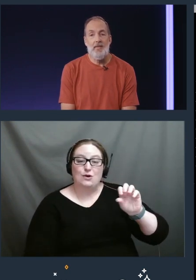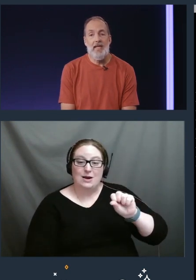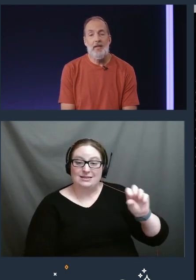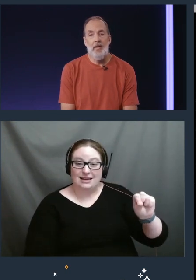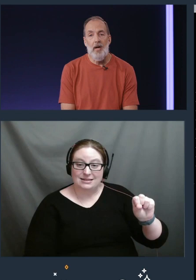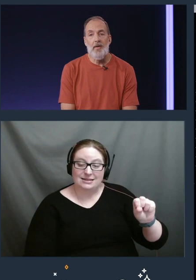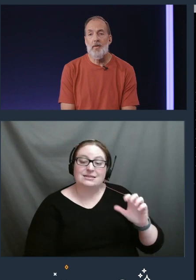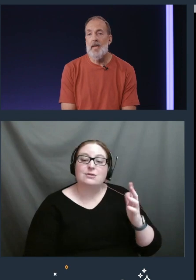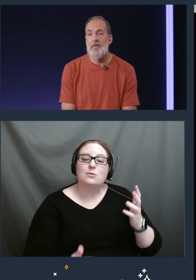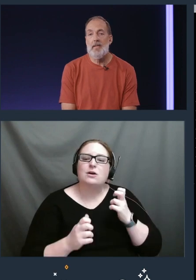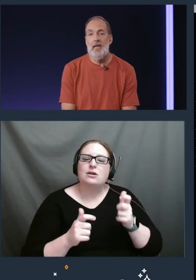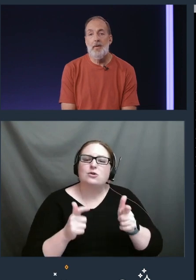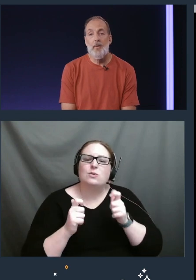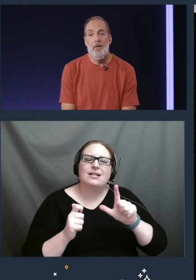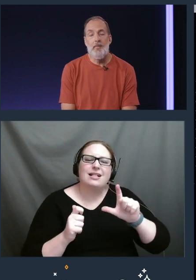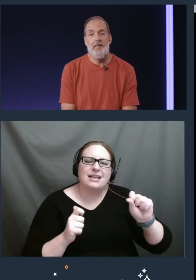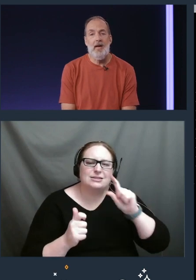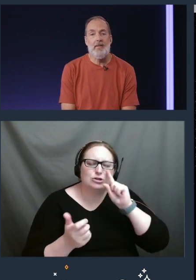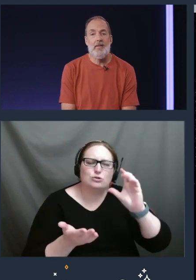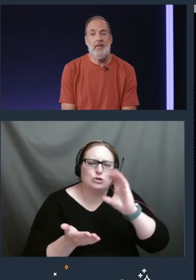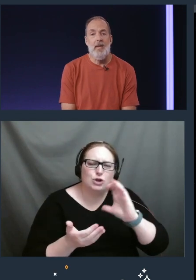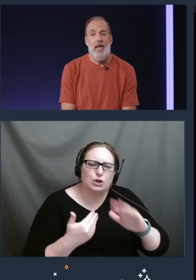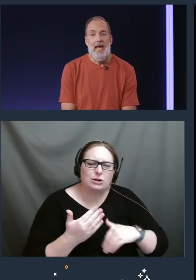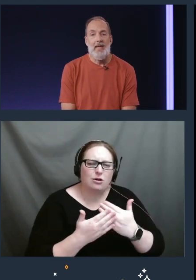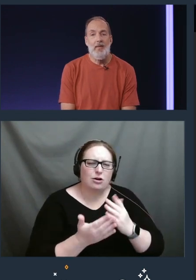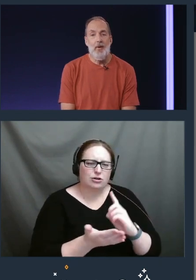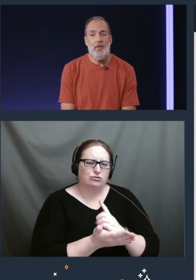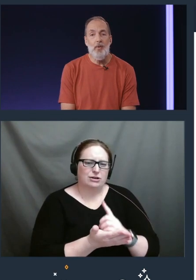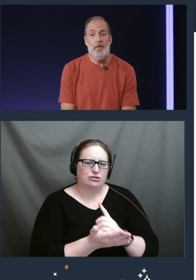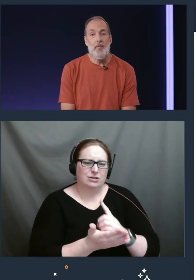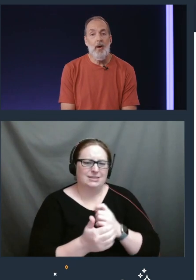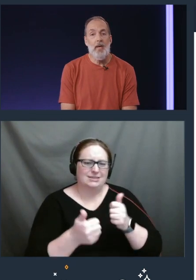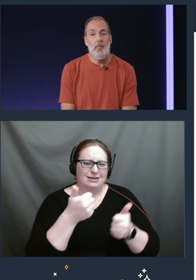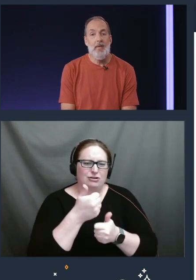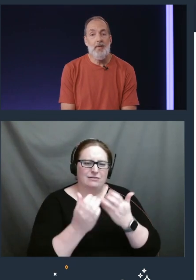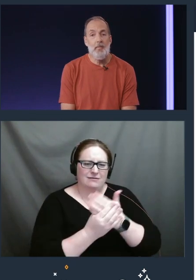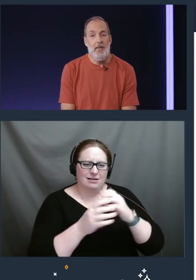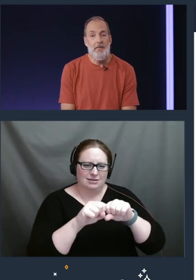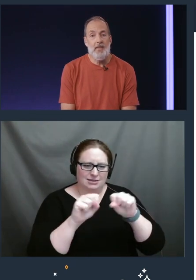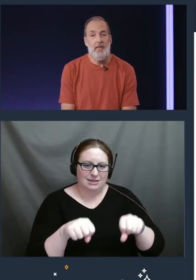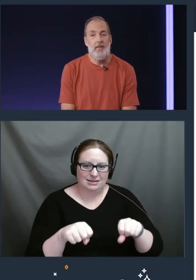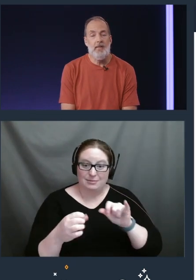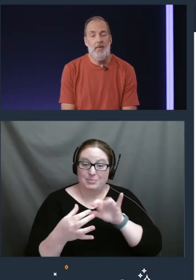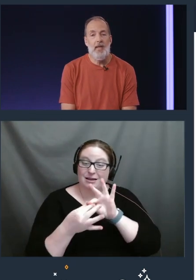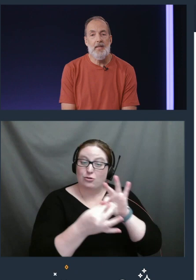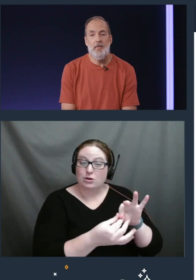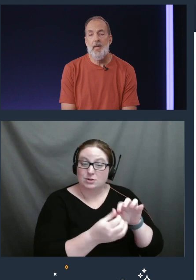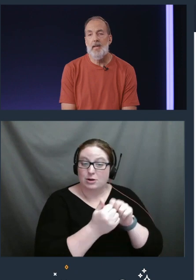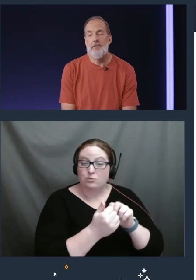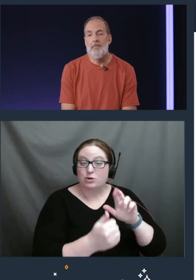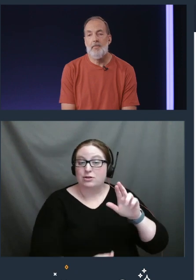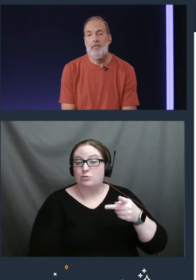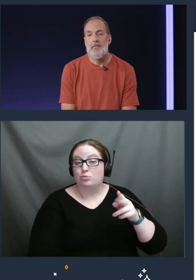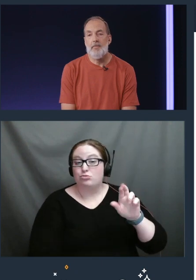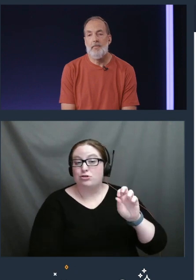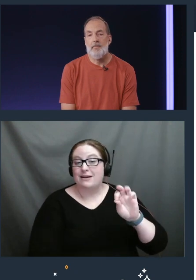file system, take a look at all the directories under the root of my file system. And those correspond with the prefixes in my S3